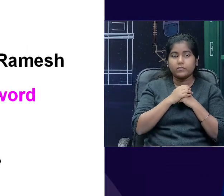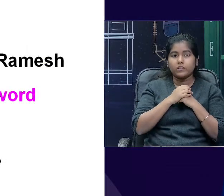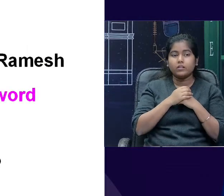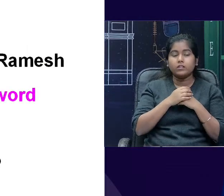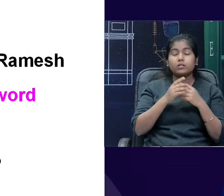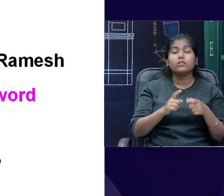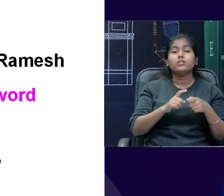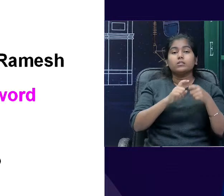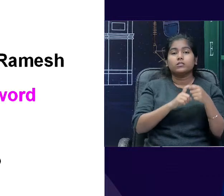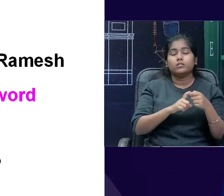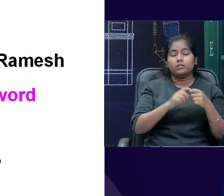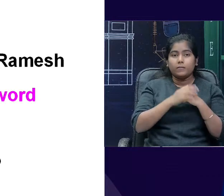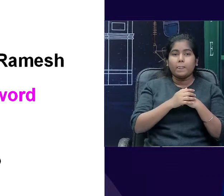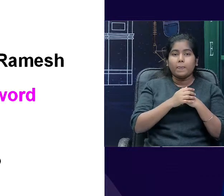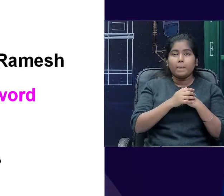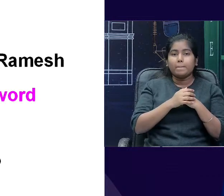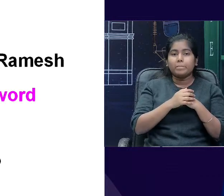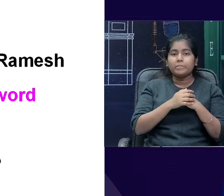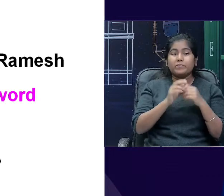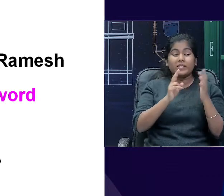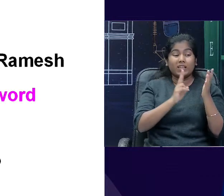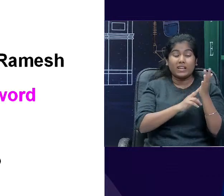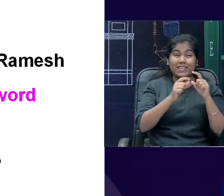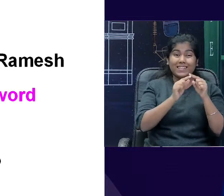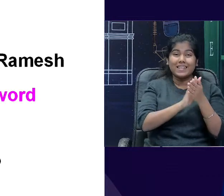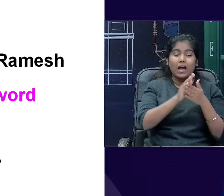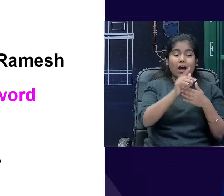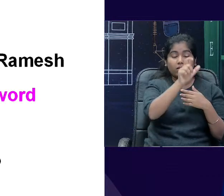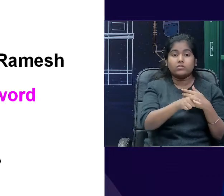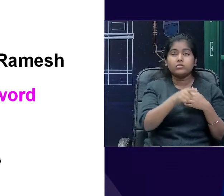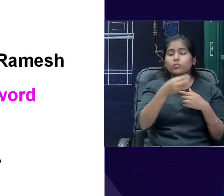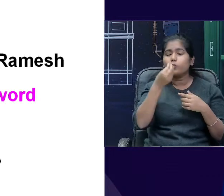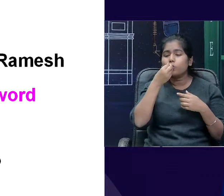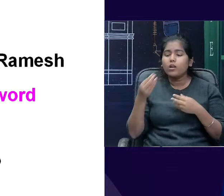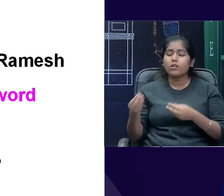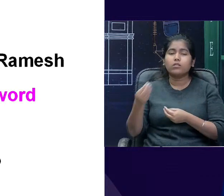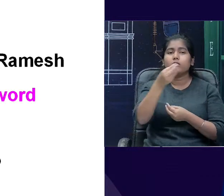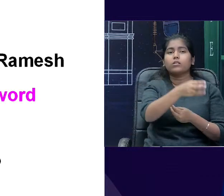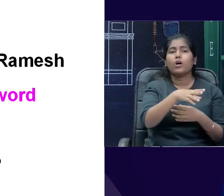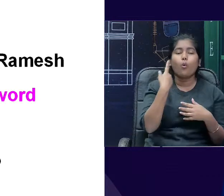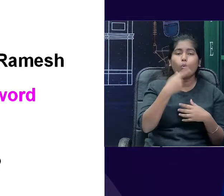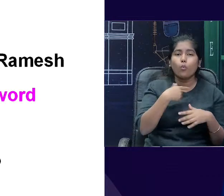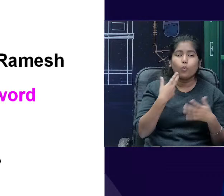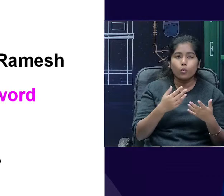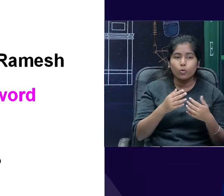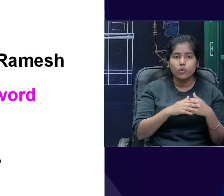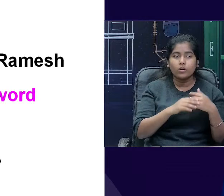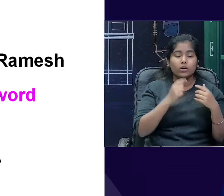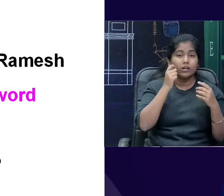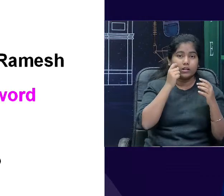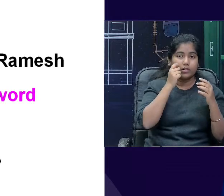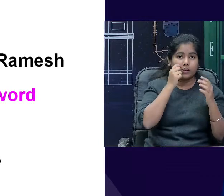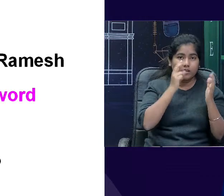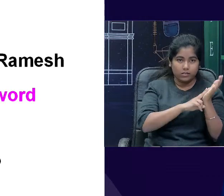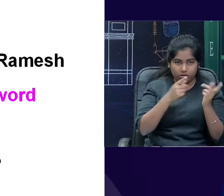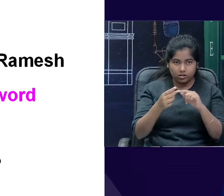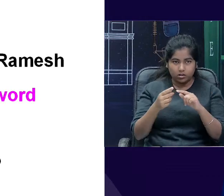Second is, who gets meal for Mr. Nath? Nishad,